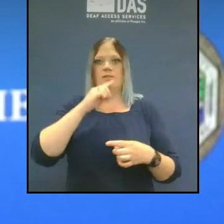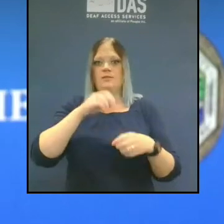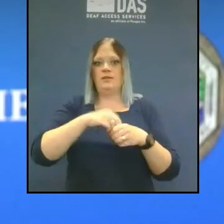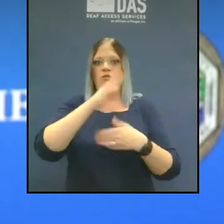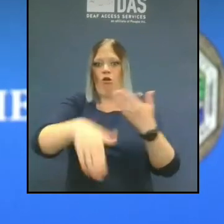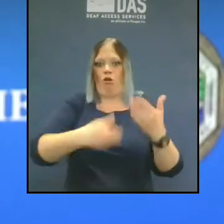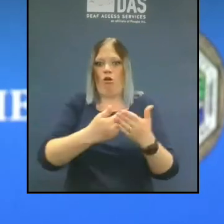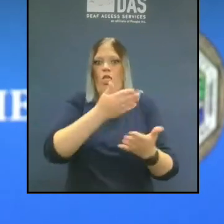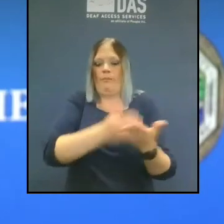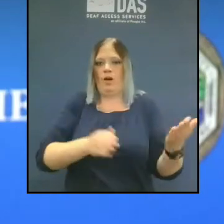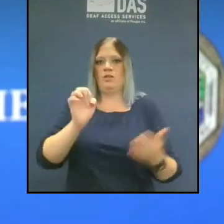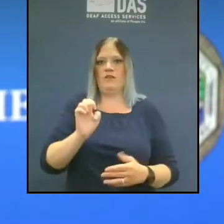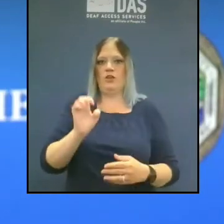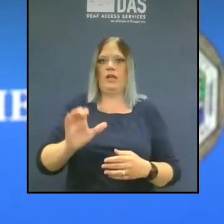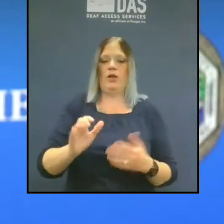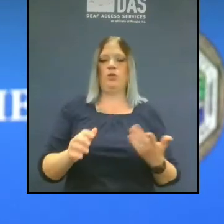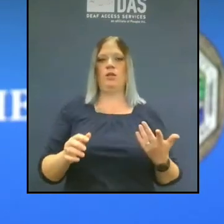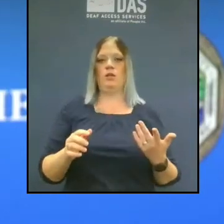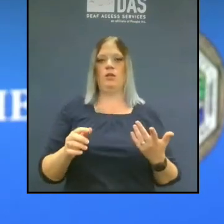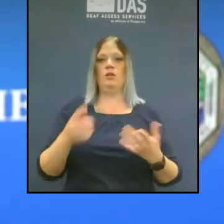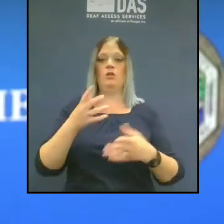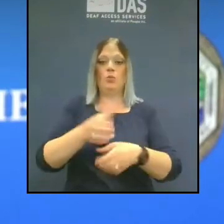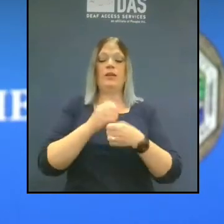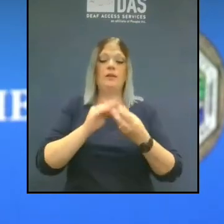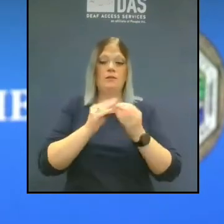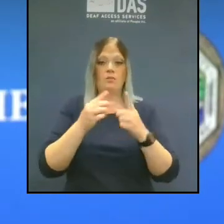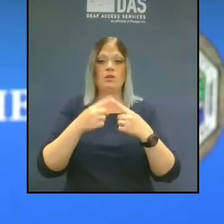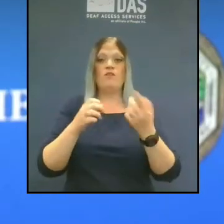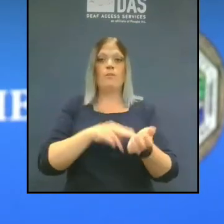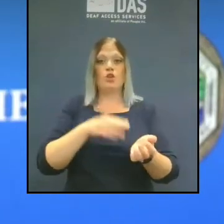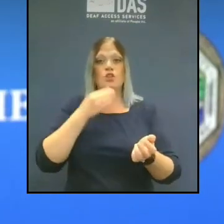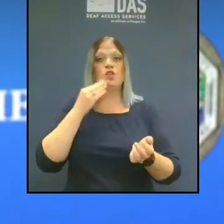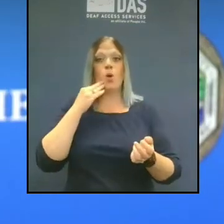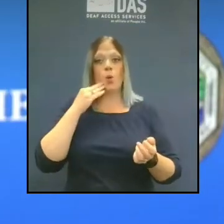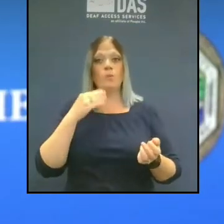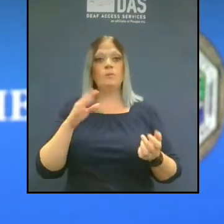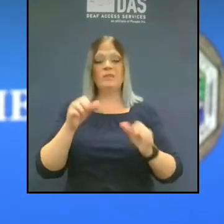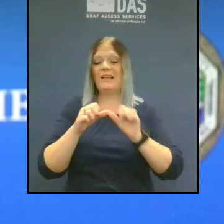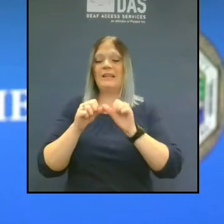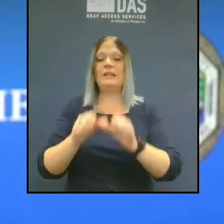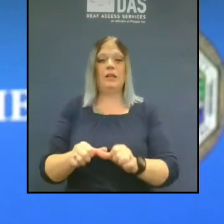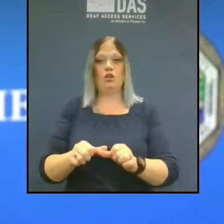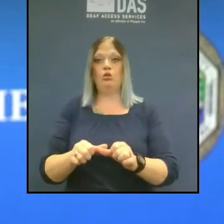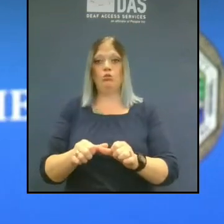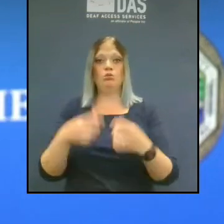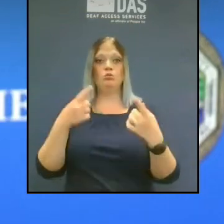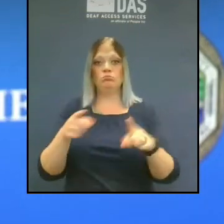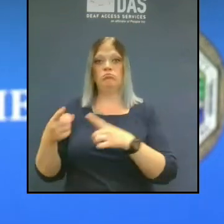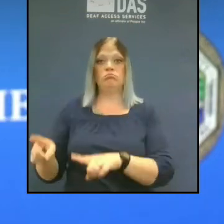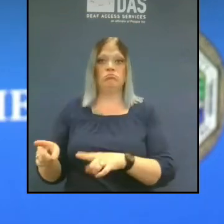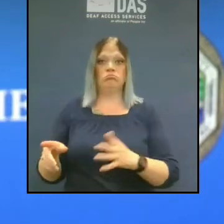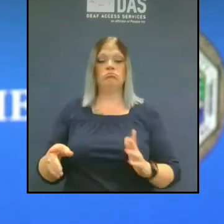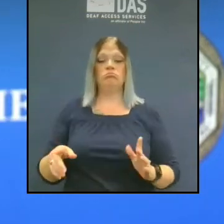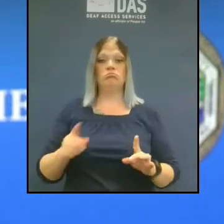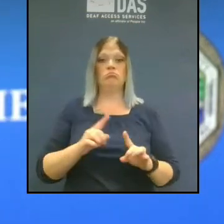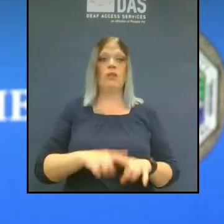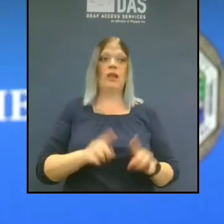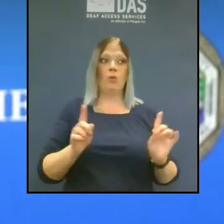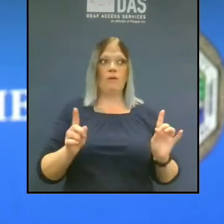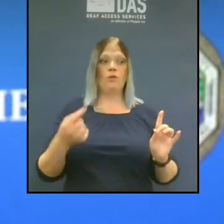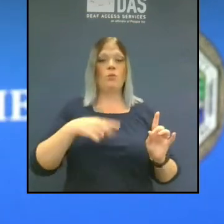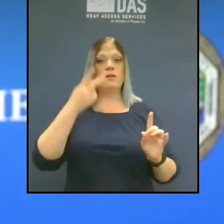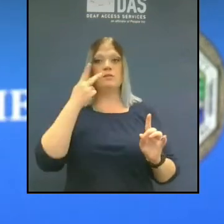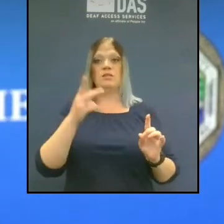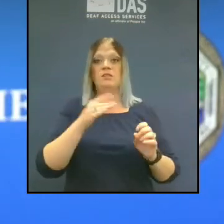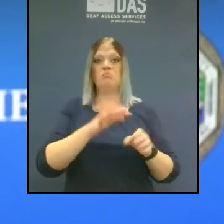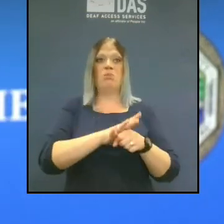Erie County. We are getting numbers from nursing homes. That continues to be true. However, we are seeing plenty